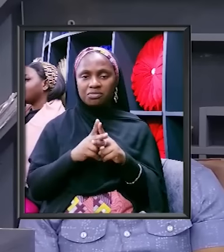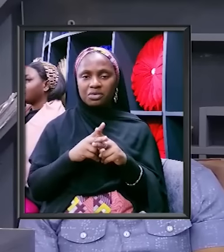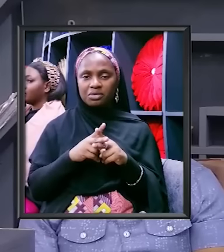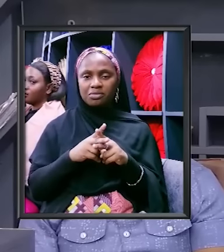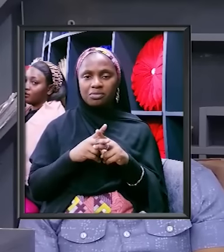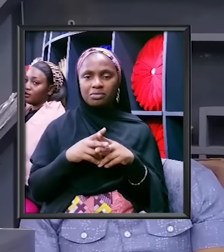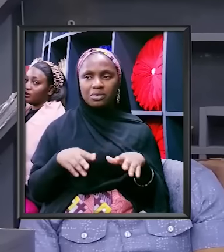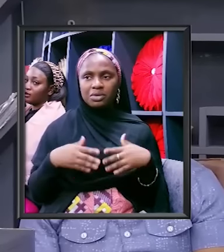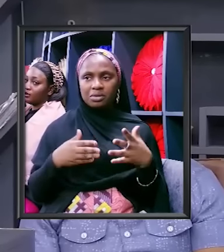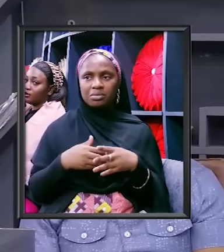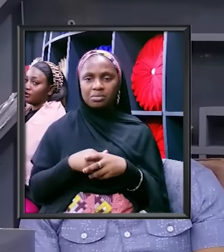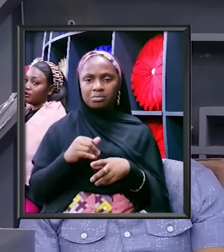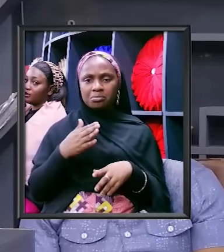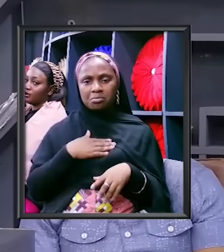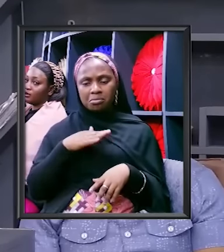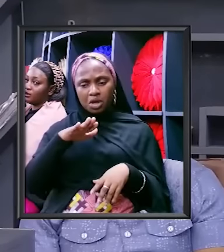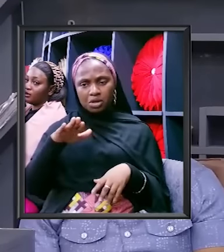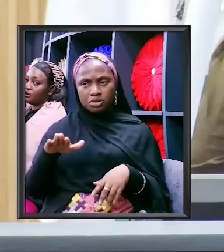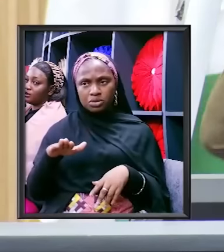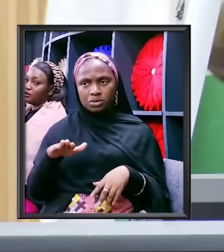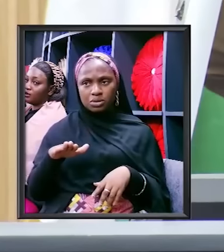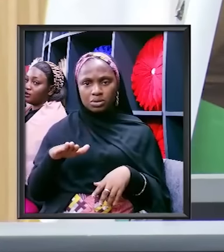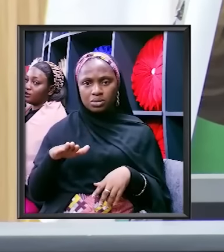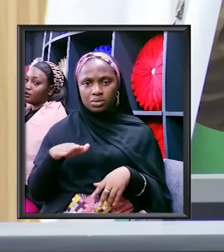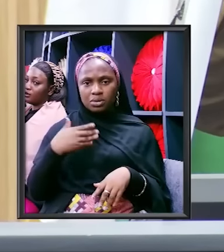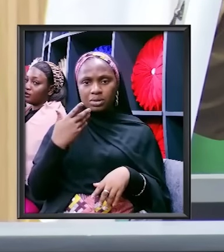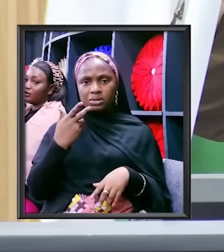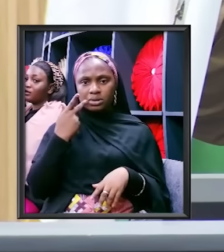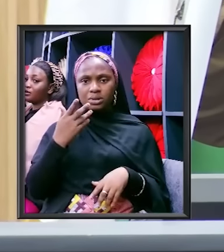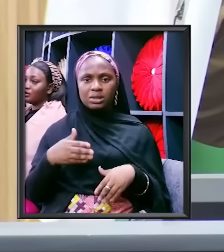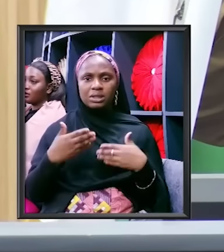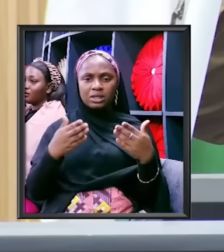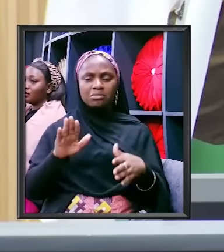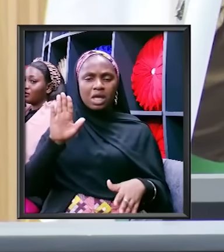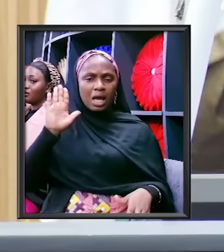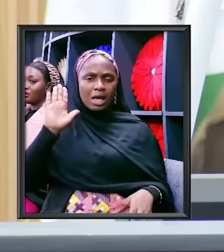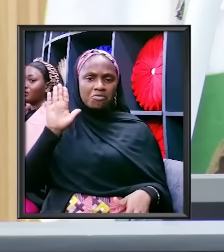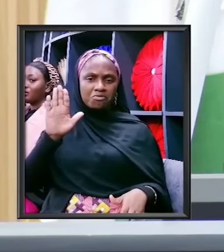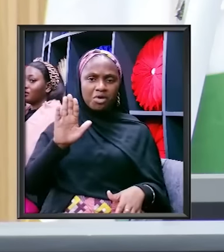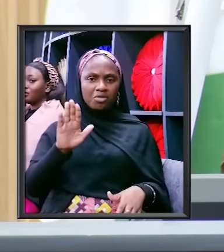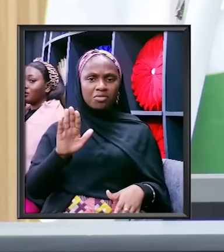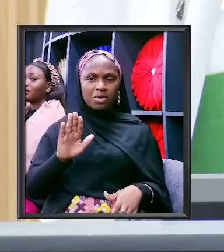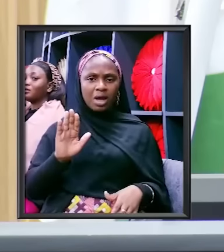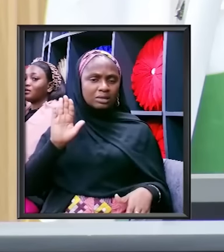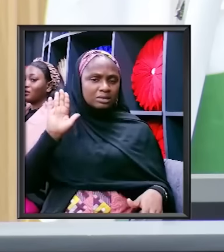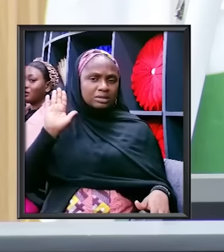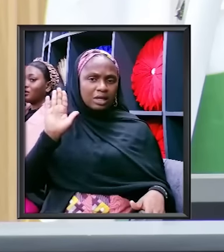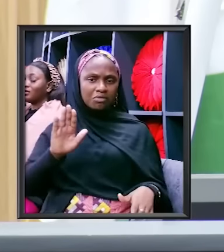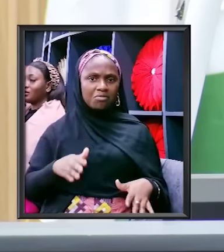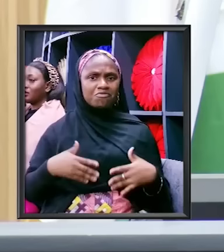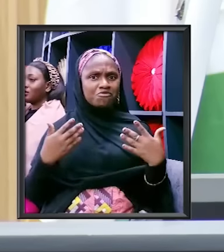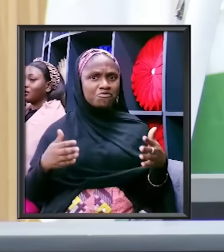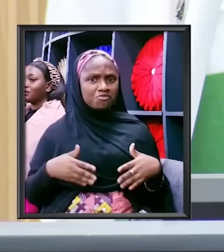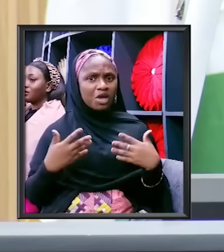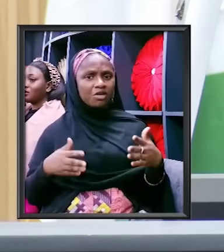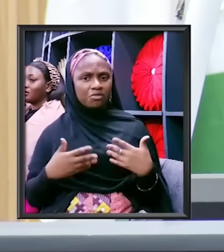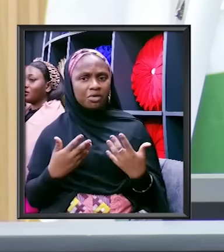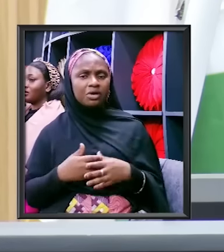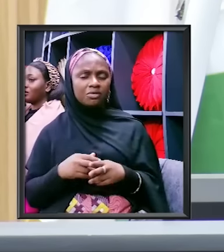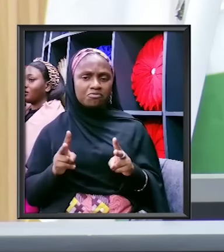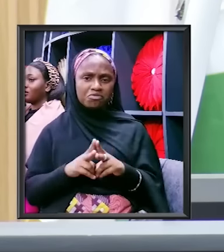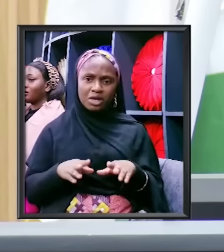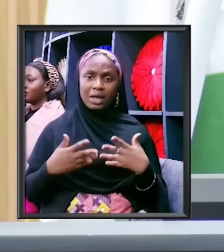of satisfaction I saw in my son when I say, give me high five. Honestly. When he did something. Yes. Just only high five. Yes. Hmm. And